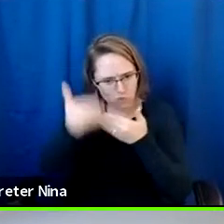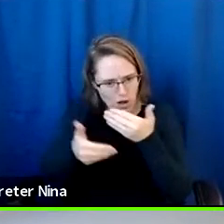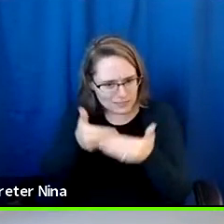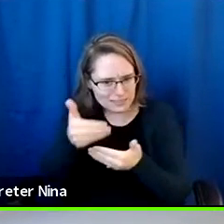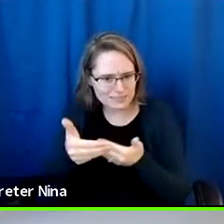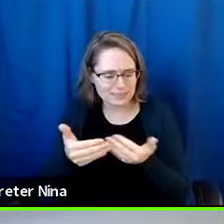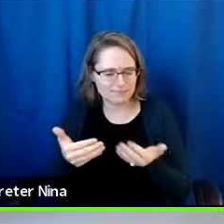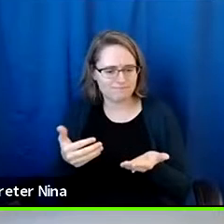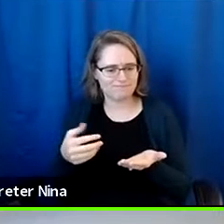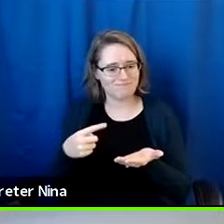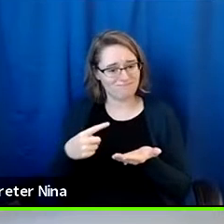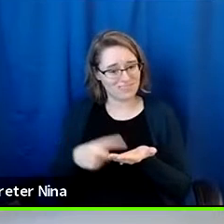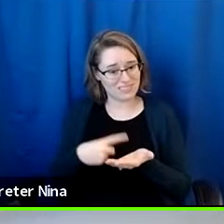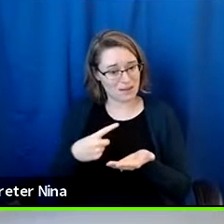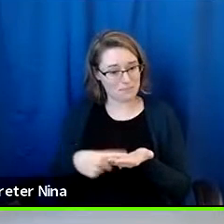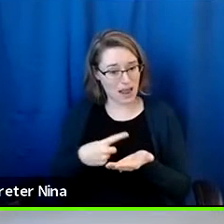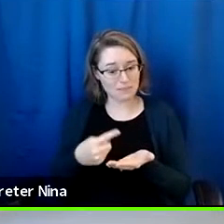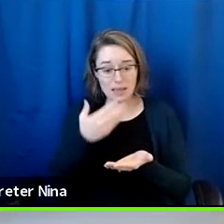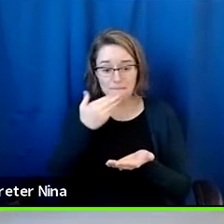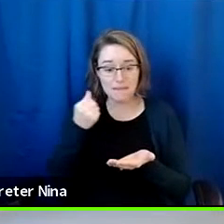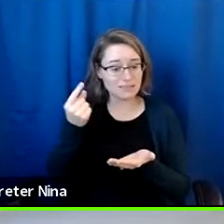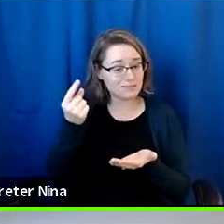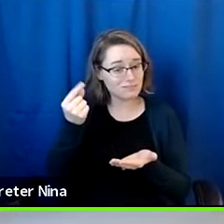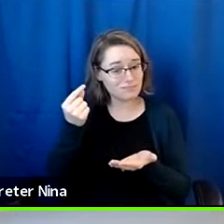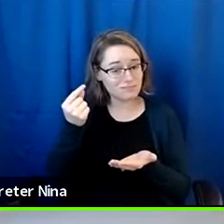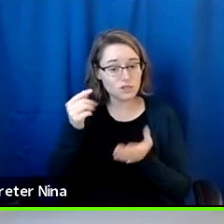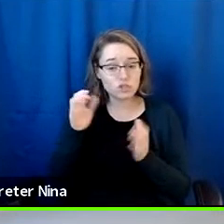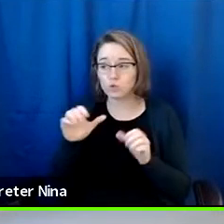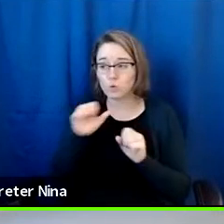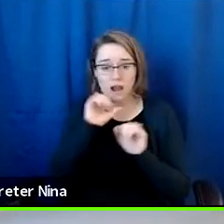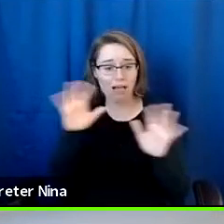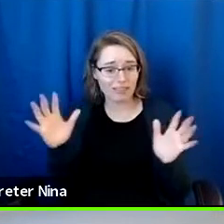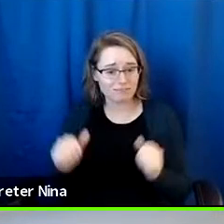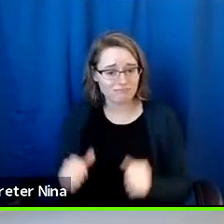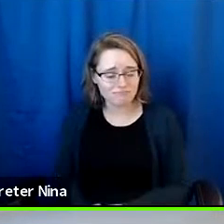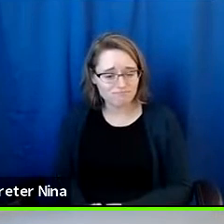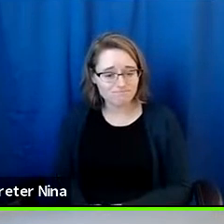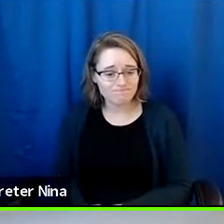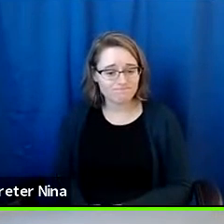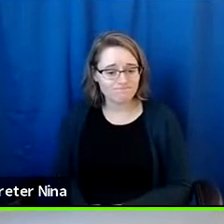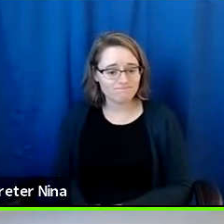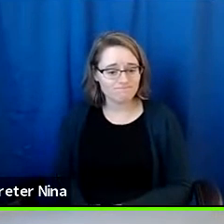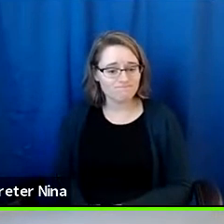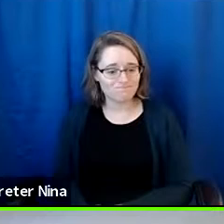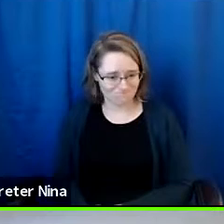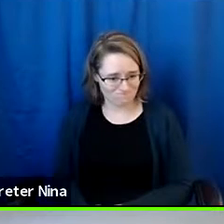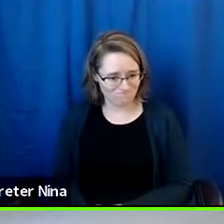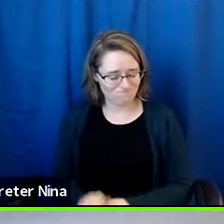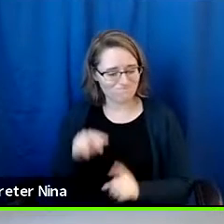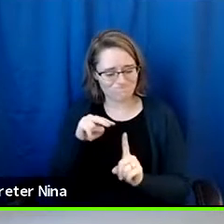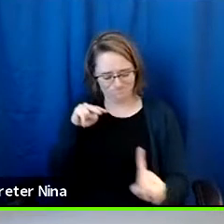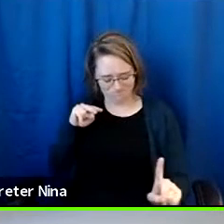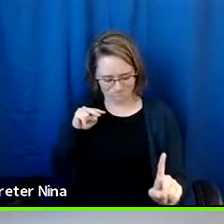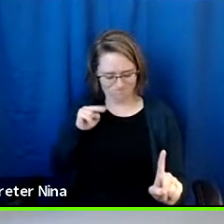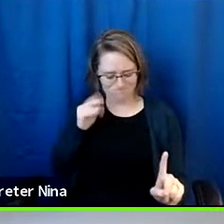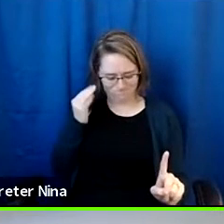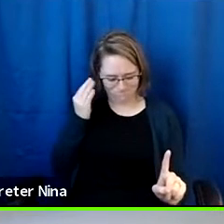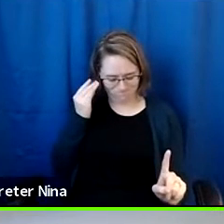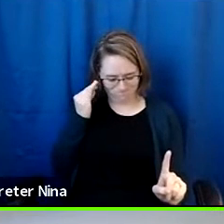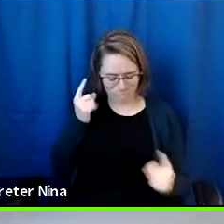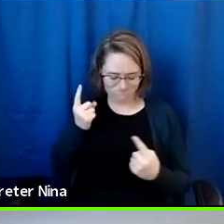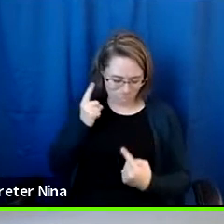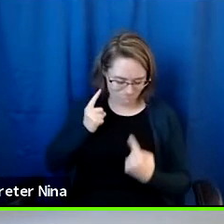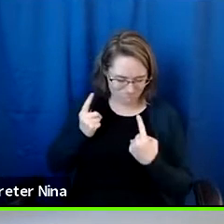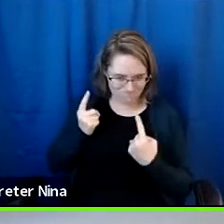And sometimes the best thing you can do is to do nothing for a little while, because you need to step back and consider and